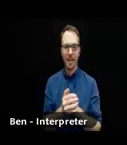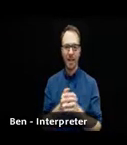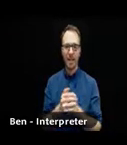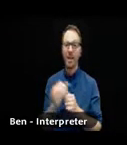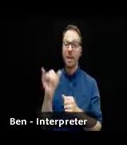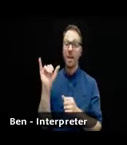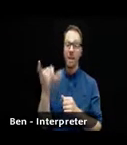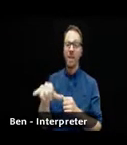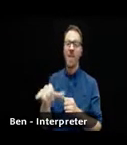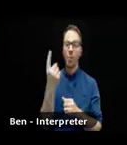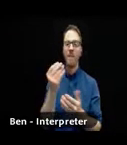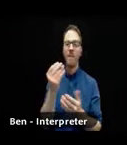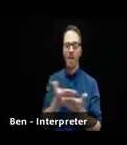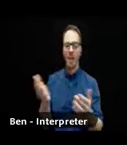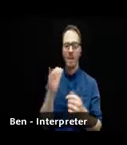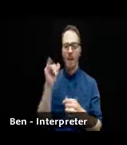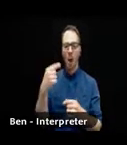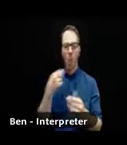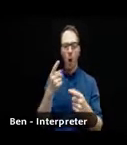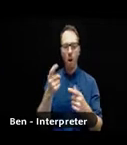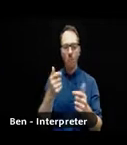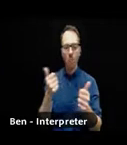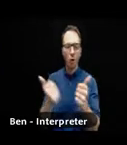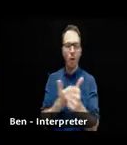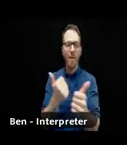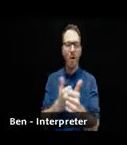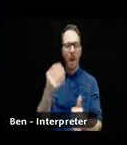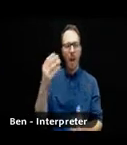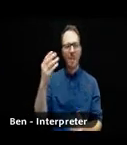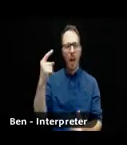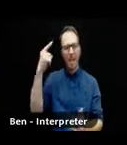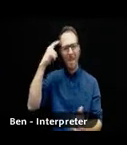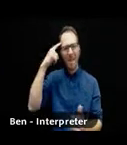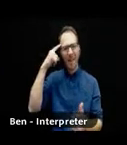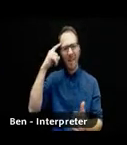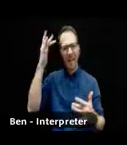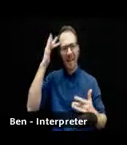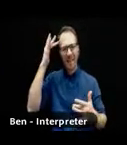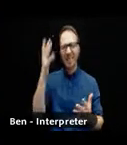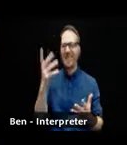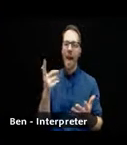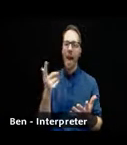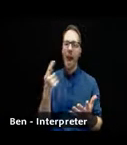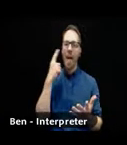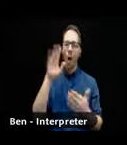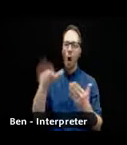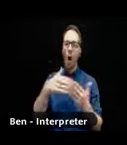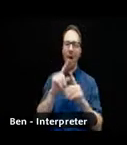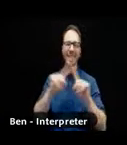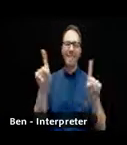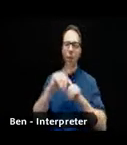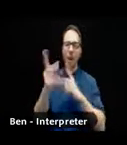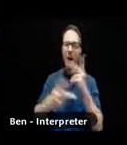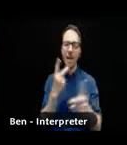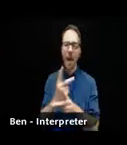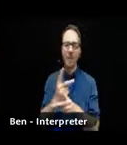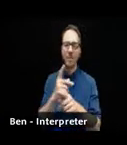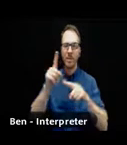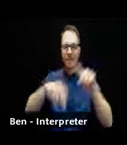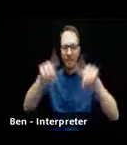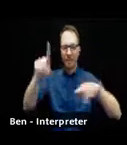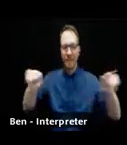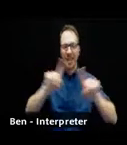That's one of the things that we're going for. I don't remember. Mental illness was one of the other ones. So it depends, right? There's all kinds of different gradations of all of these